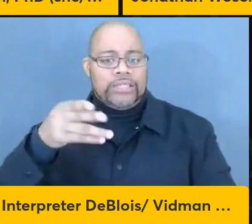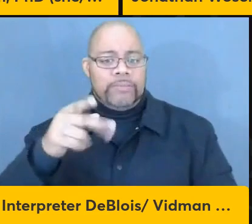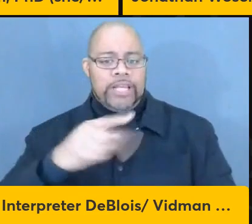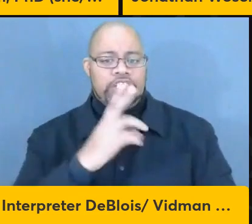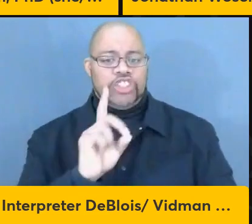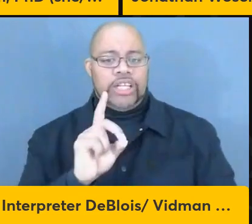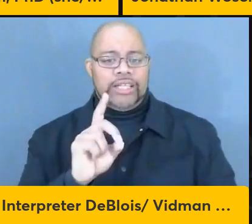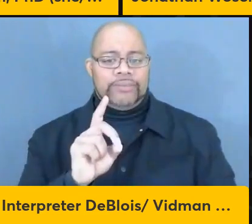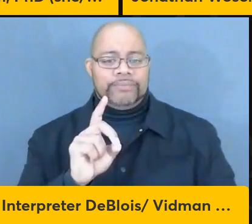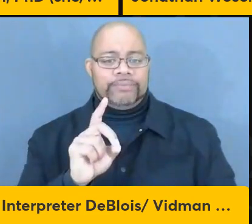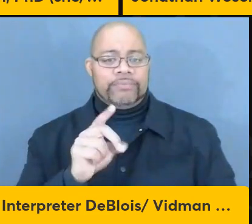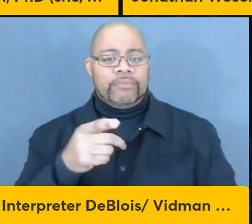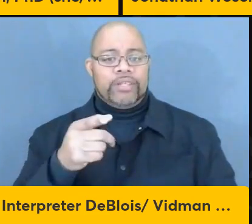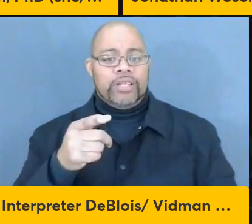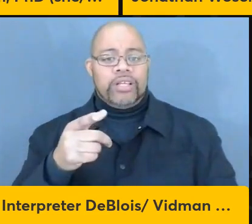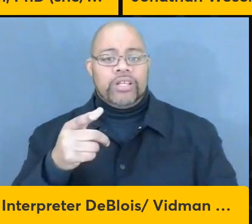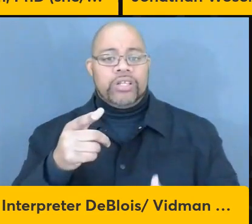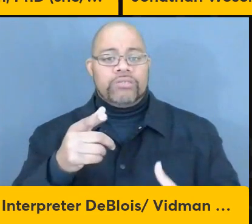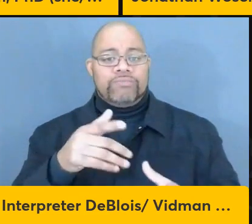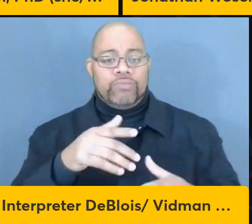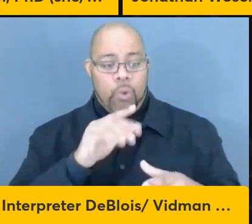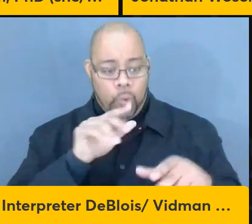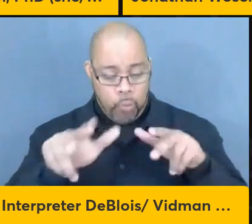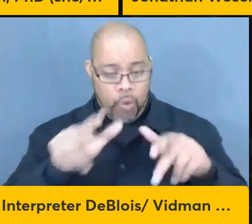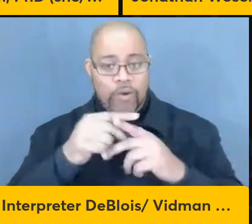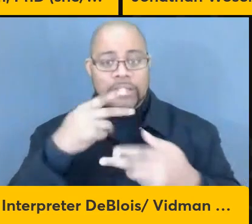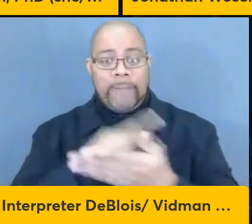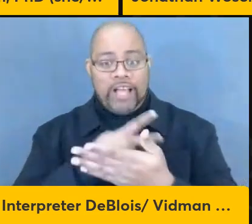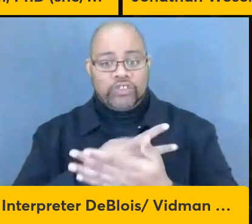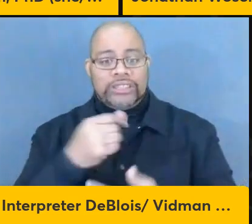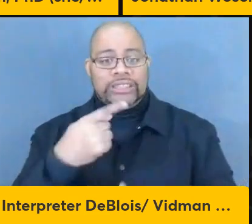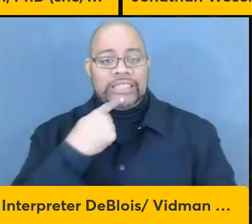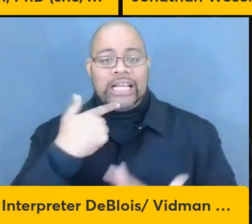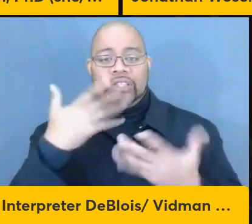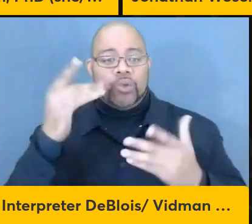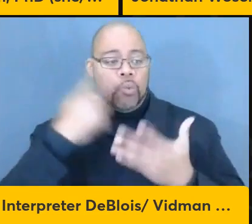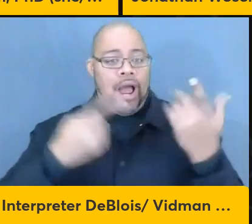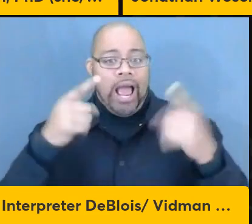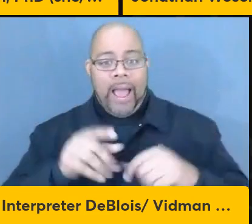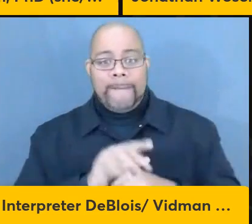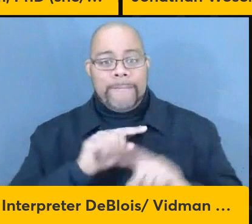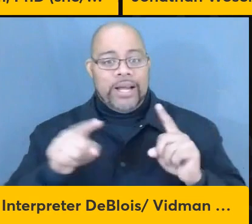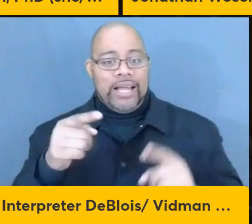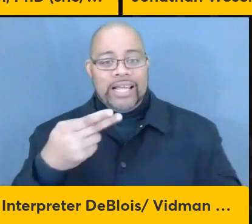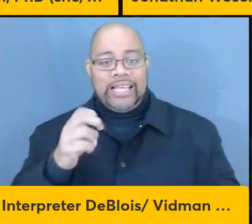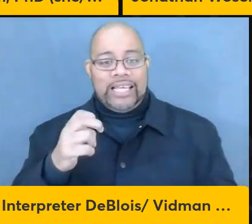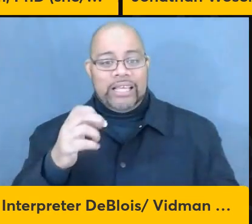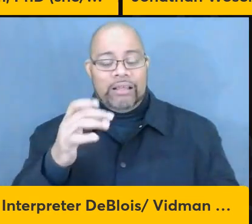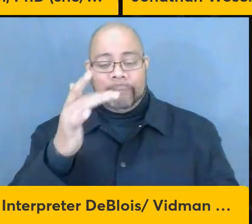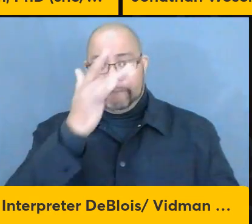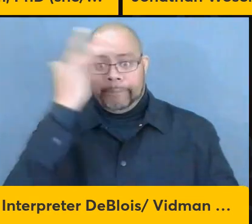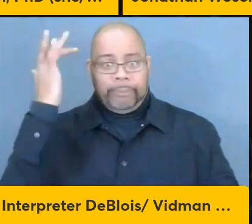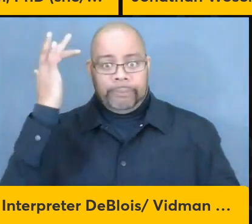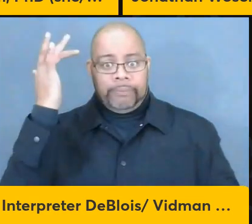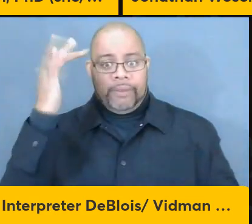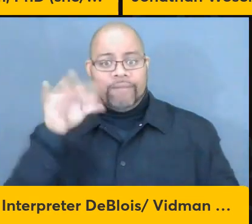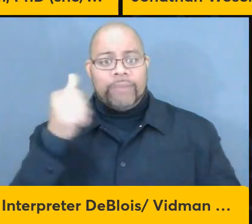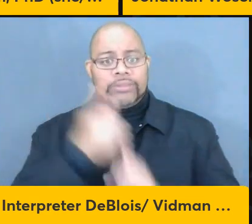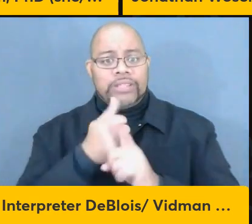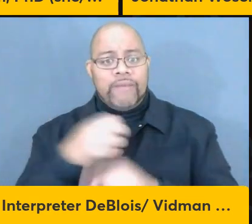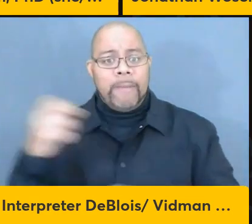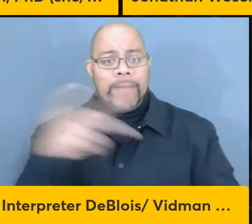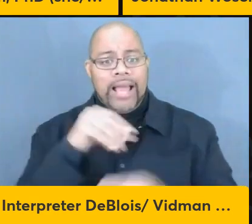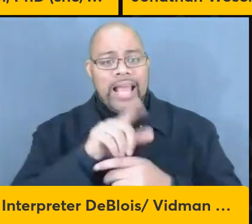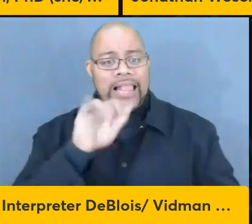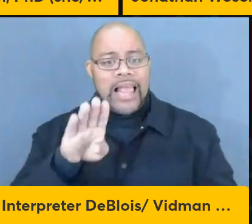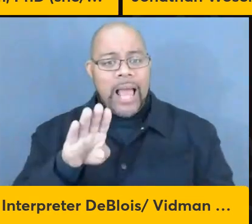PhD. He walked to the stage for his master's, and he said he doesn't know what happened, but he blanked out and he found himself back in